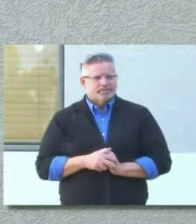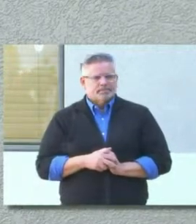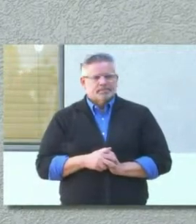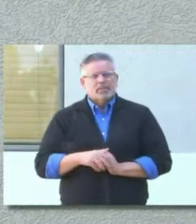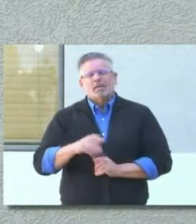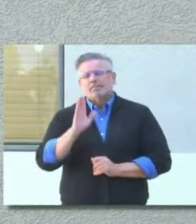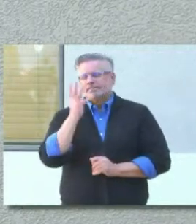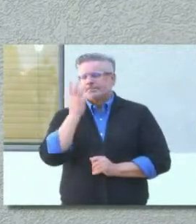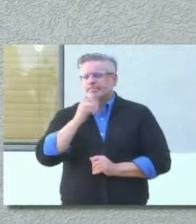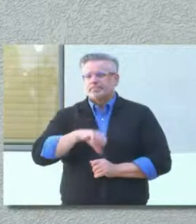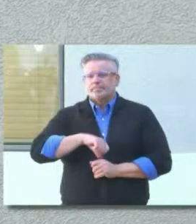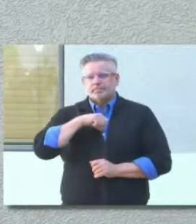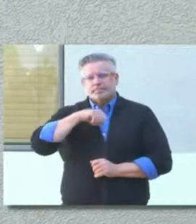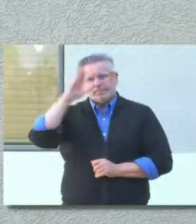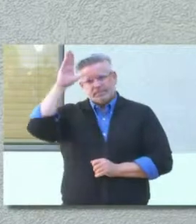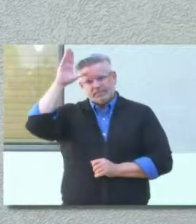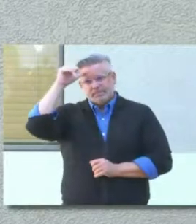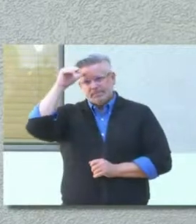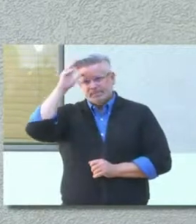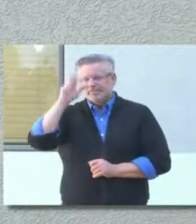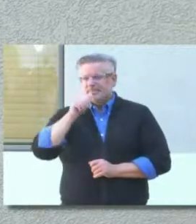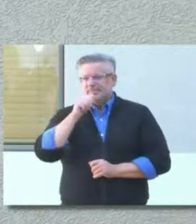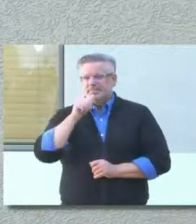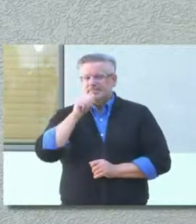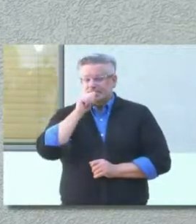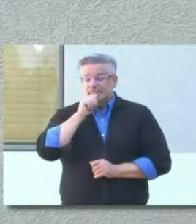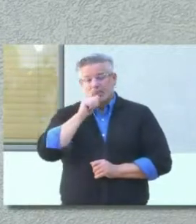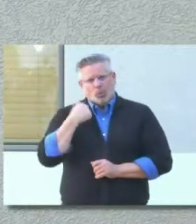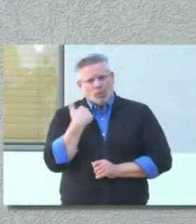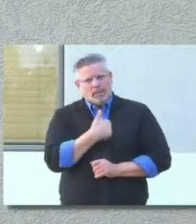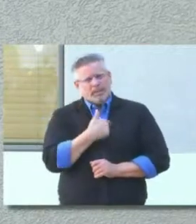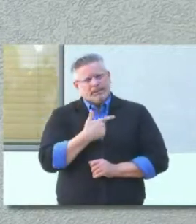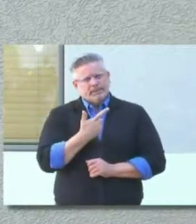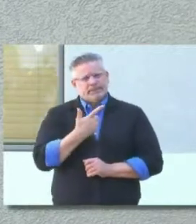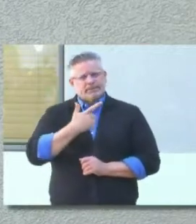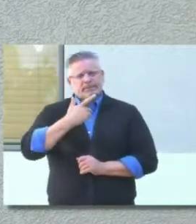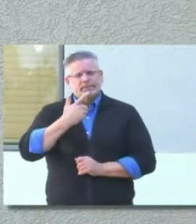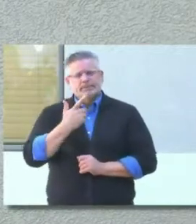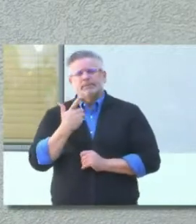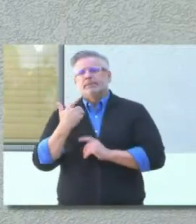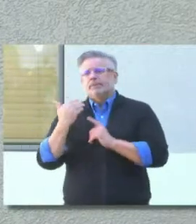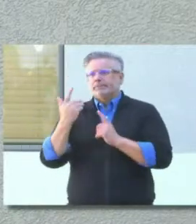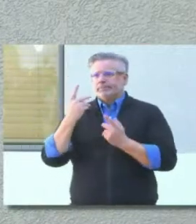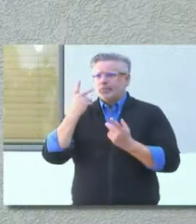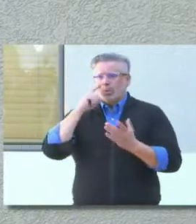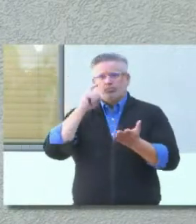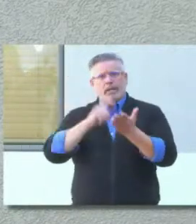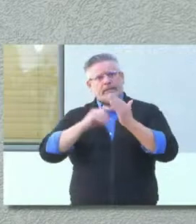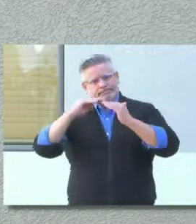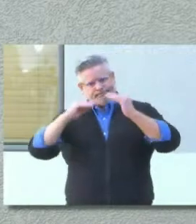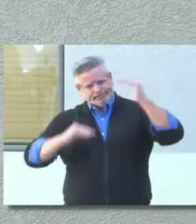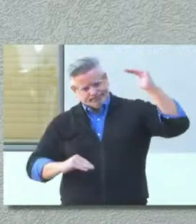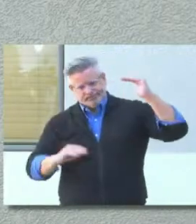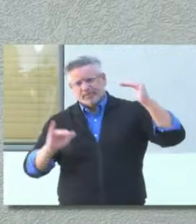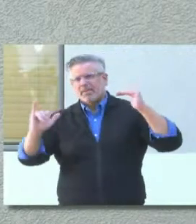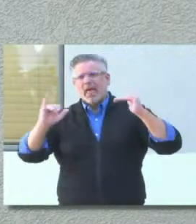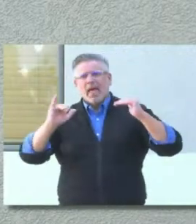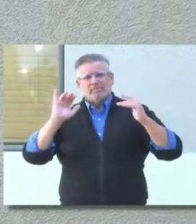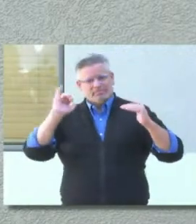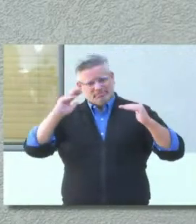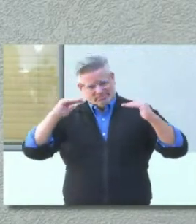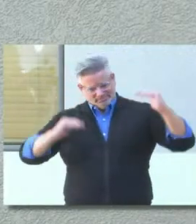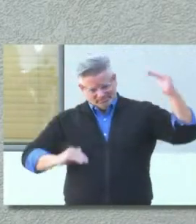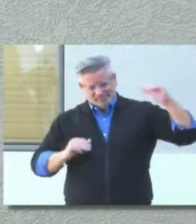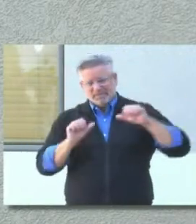of California's stubbornness on this, our persistence. You're absolutely right to call out those disparities. Those disparities continue to